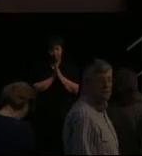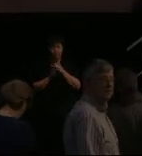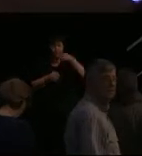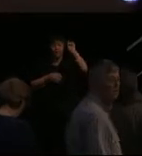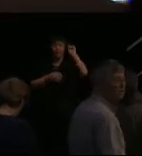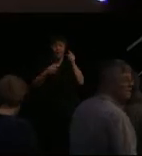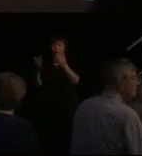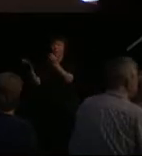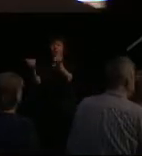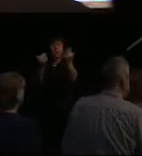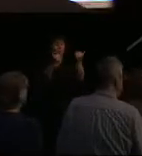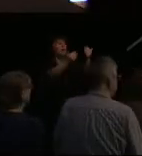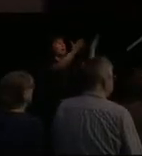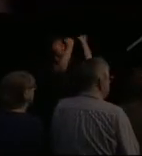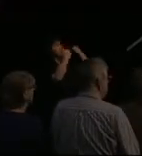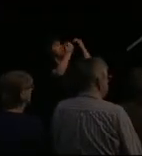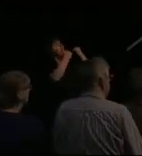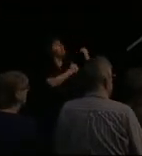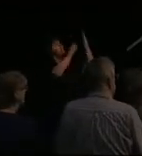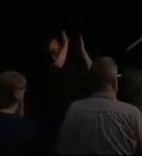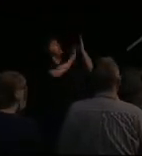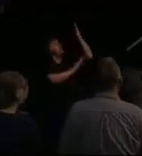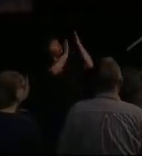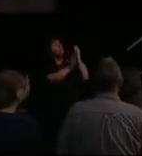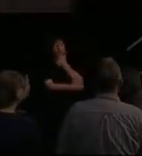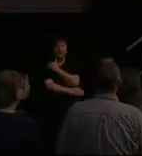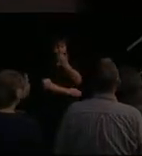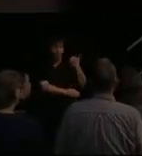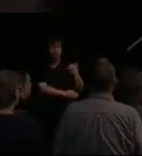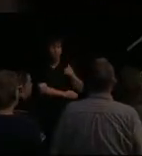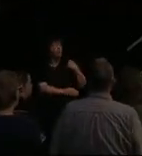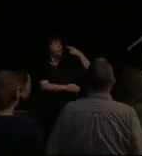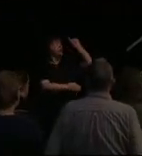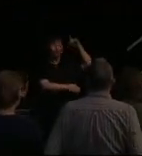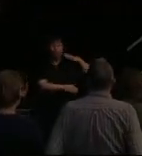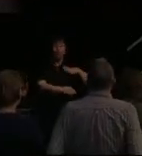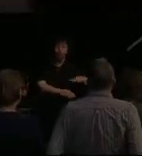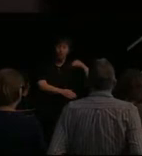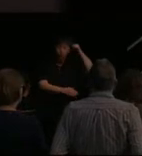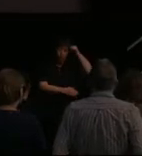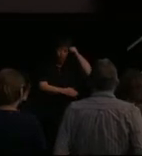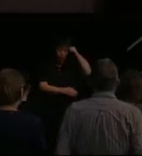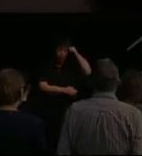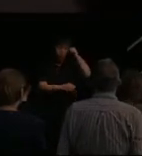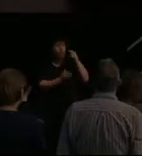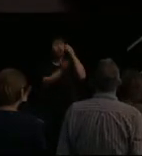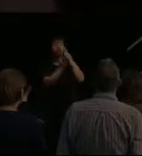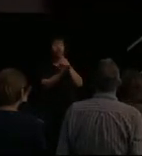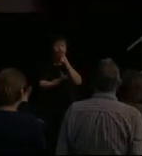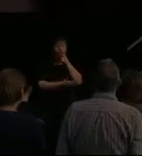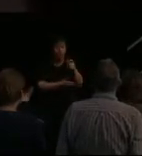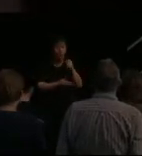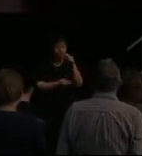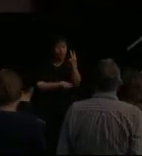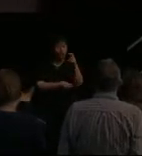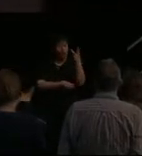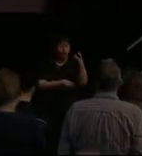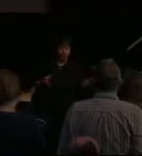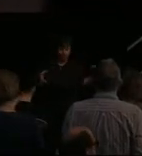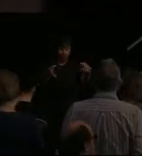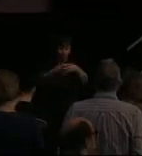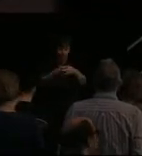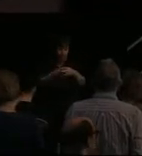God, we welcome your presence this morning. God, we know that you are true to your word, and you say that where two or three are